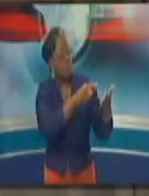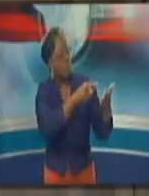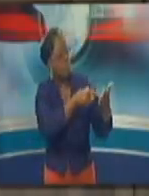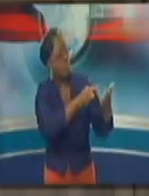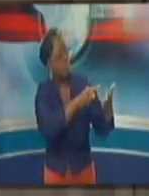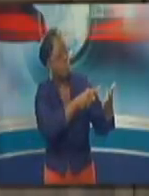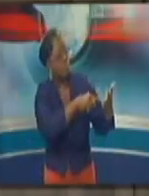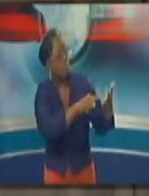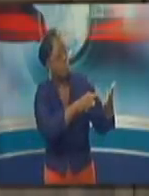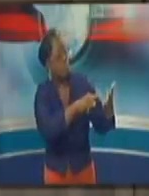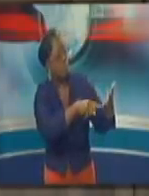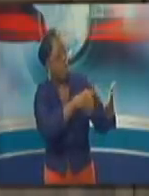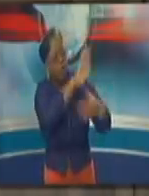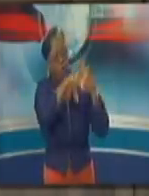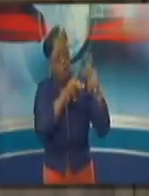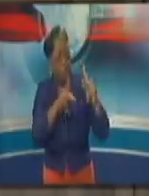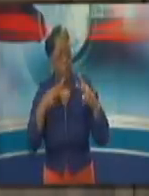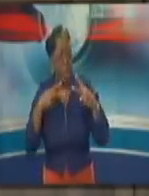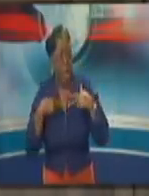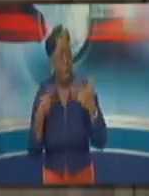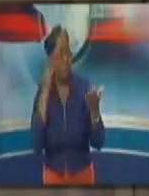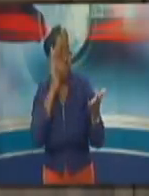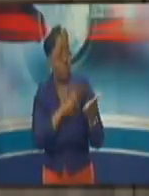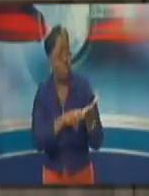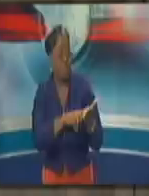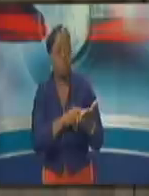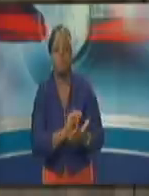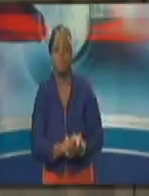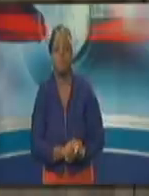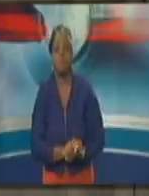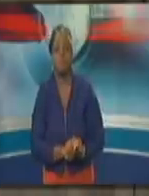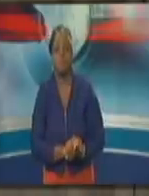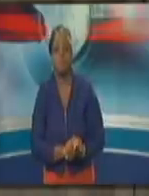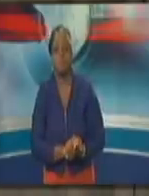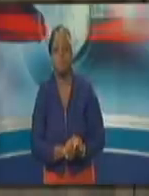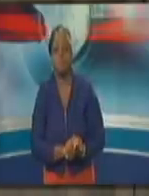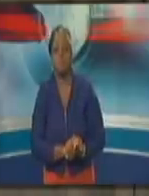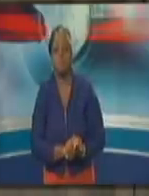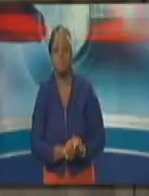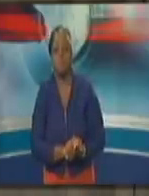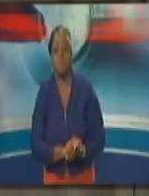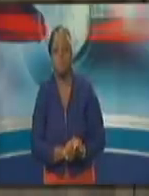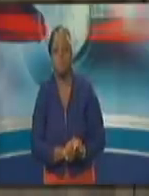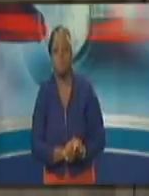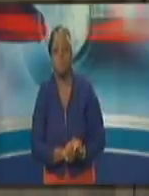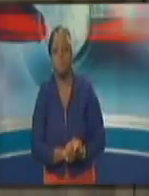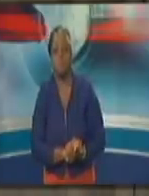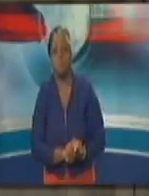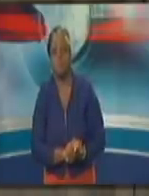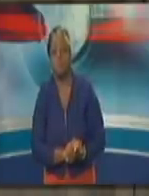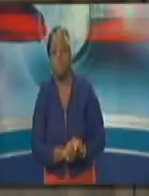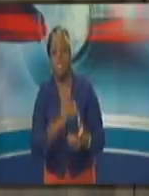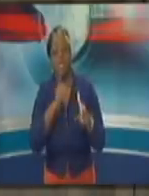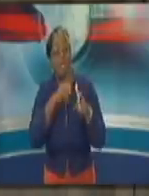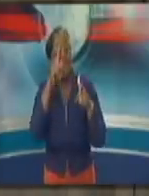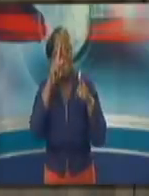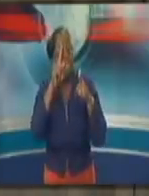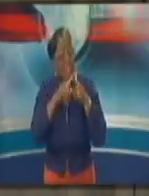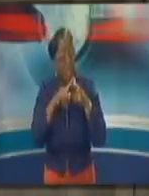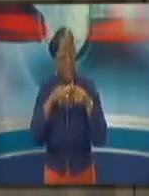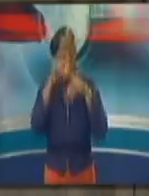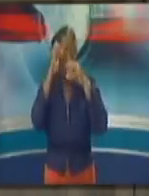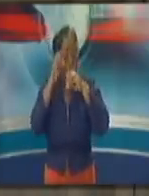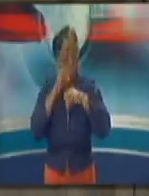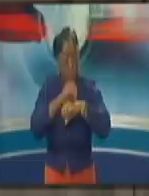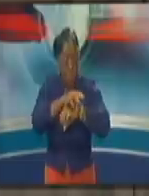their result. We can only give a test from the physician, attending physician, to the patient, and they will be counseled as to